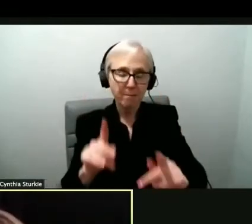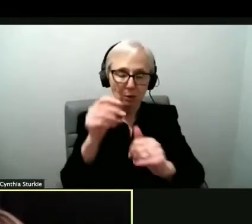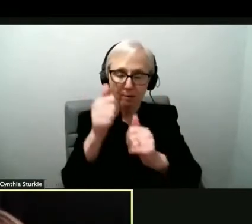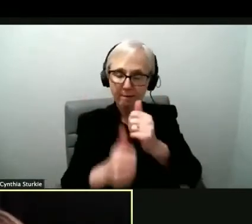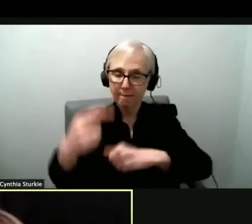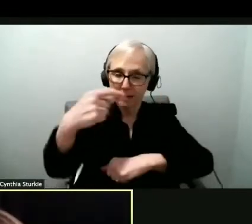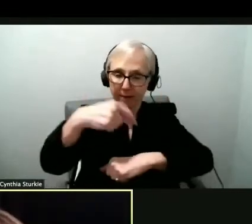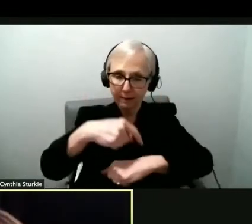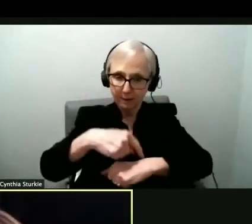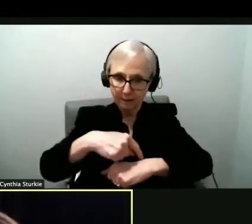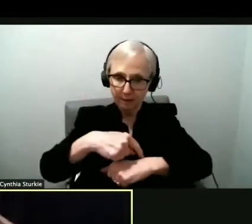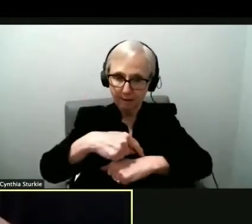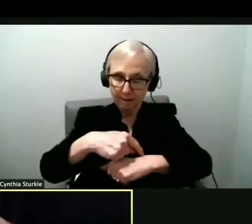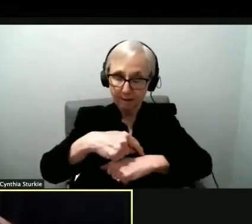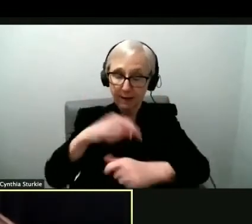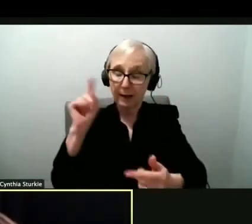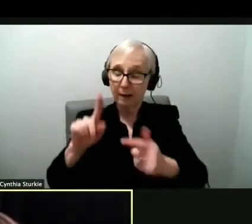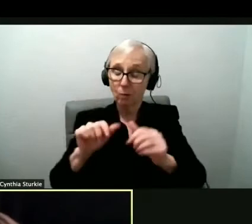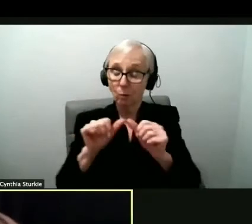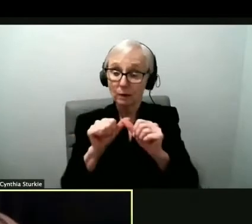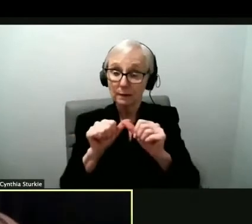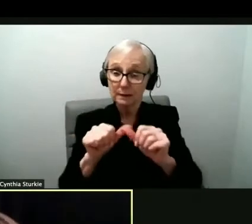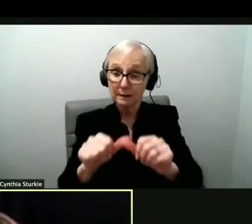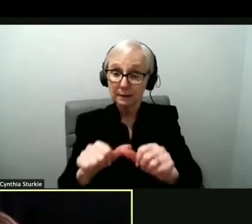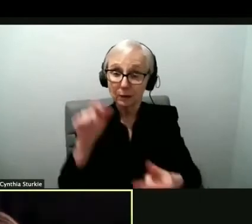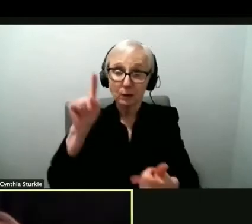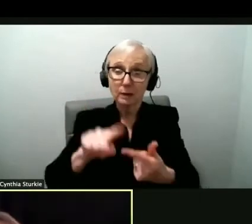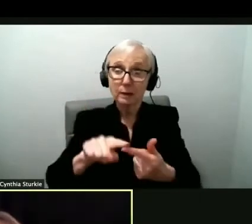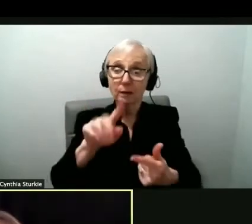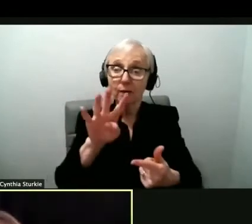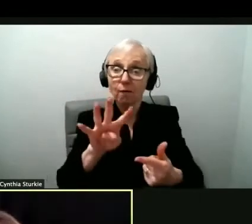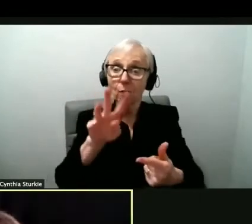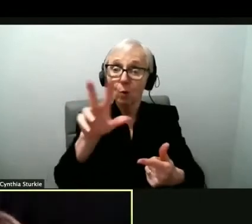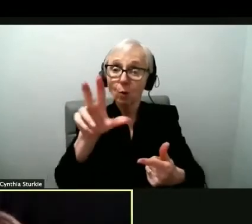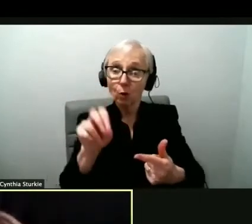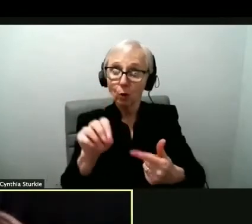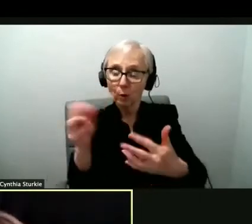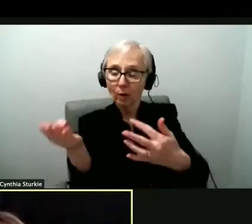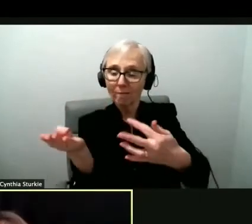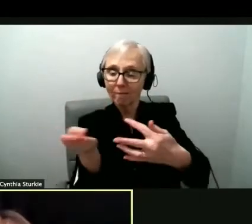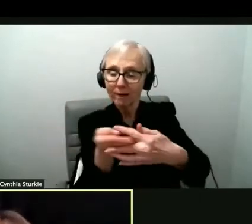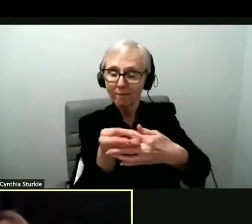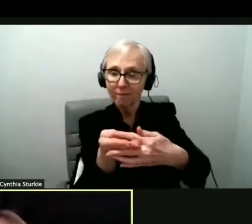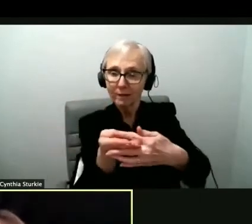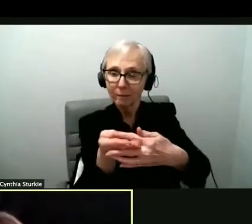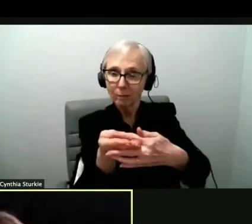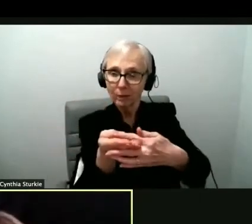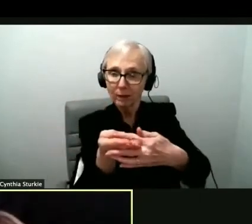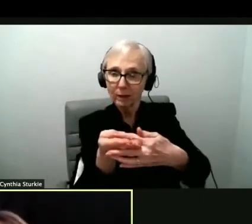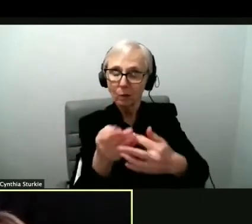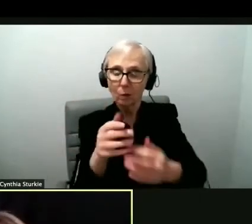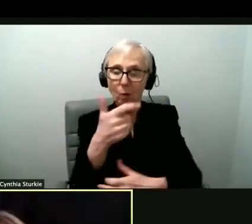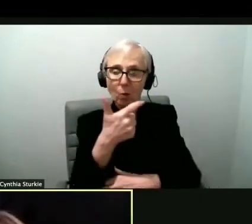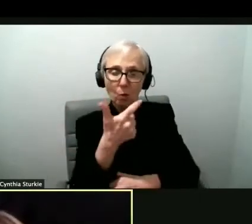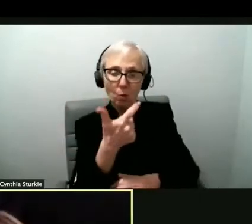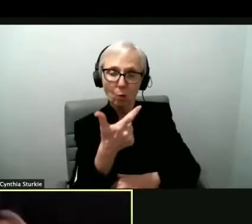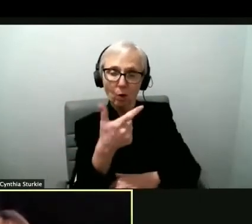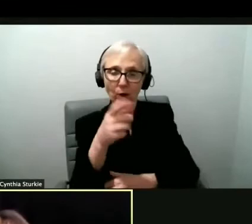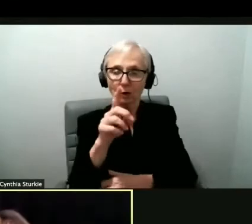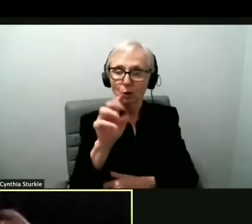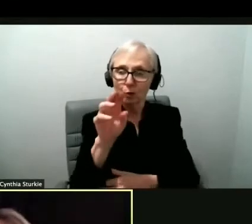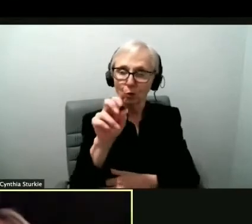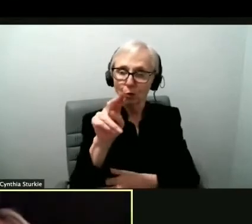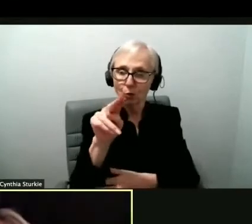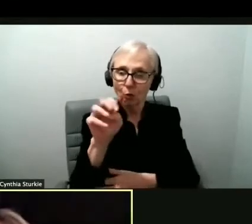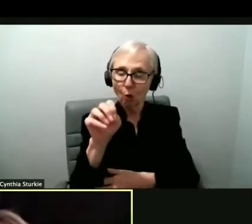mapped this out to last until 4:30, we will take a halftime break and watch some fabulous drone footage of